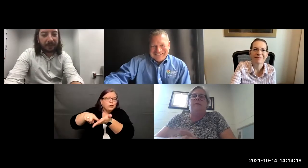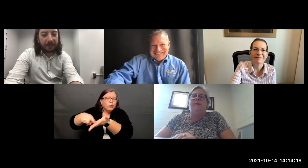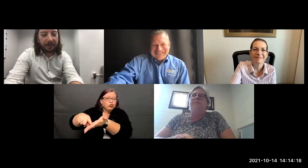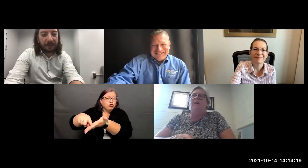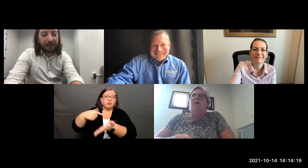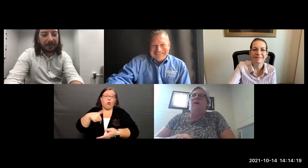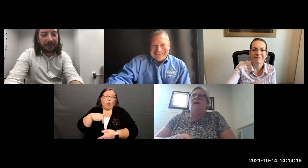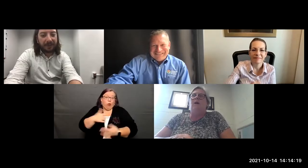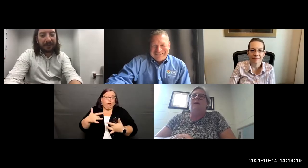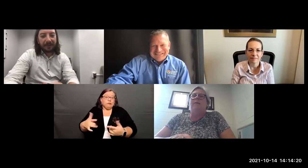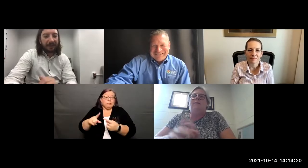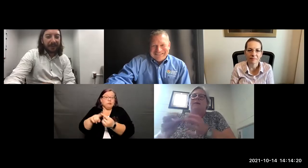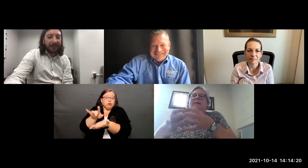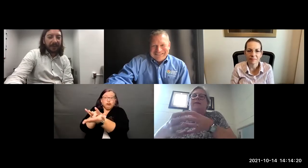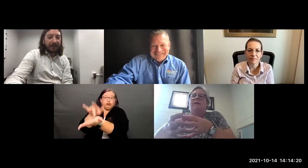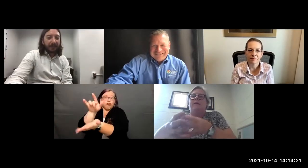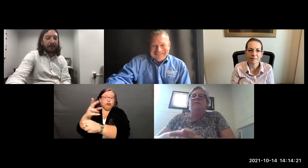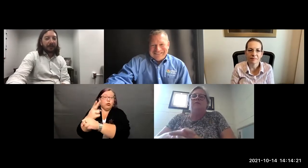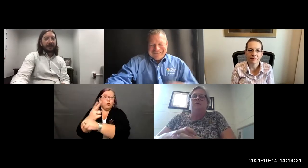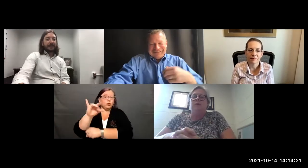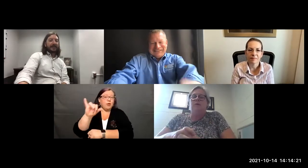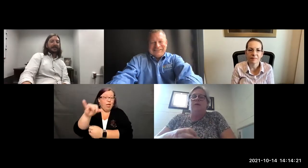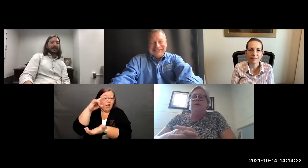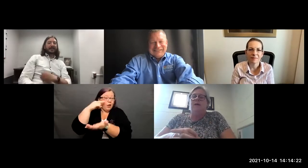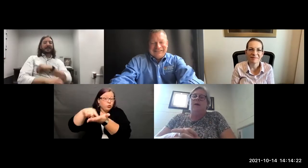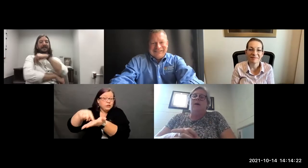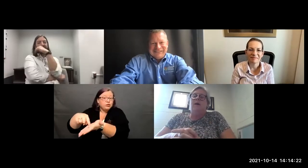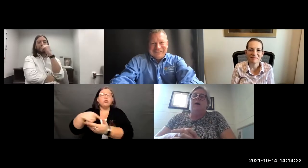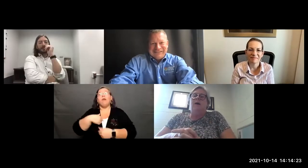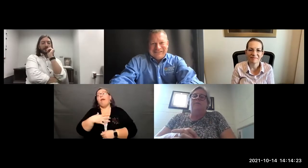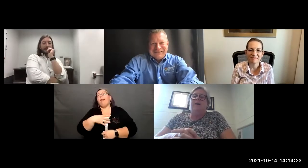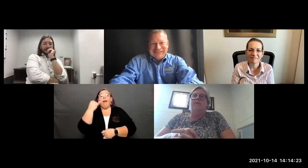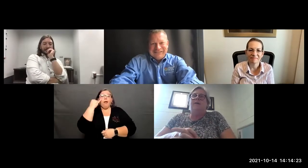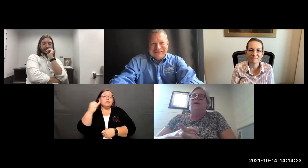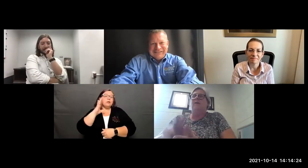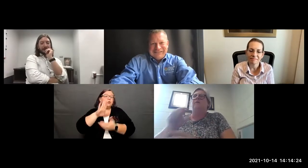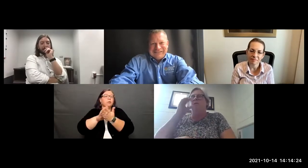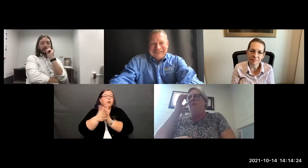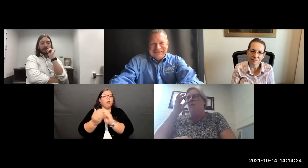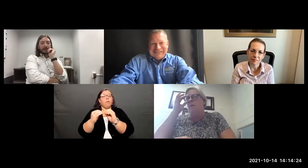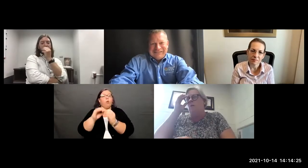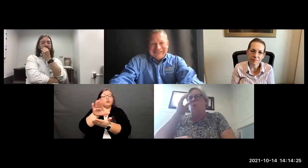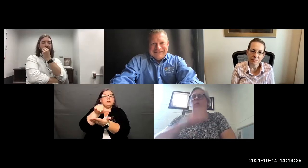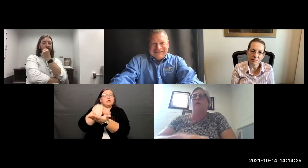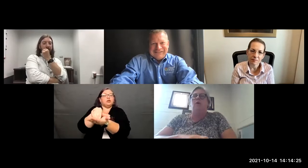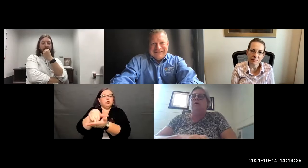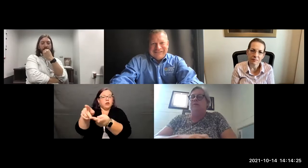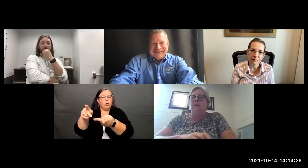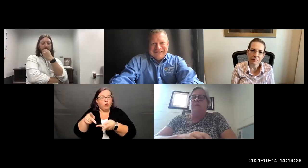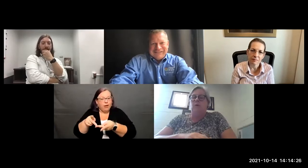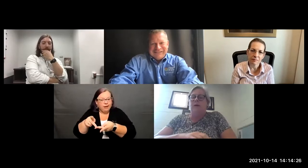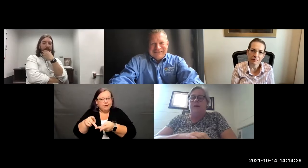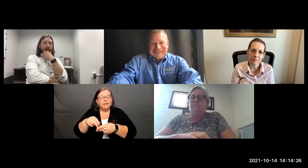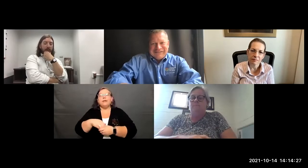from Gallaudet. I like the idea of having it centrally located. I think that with regards